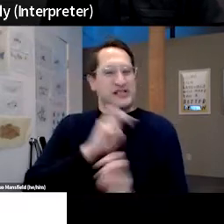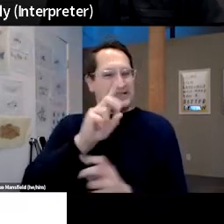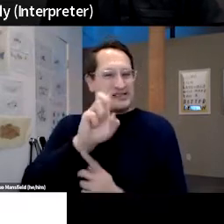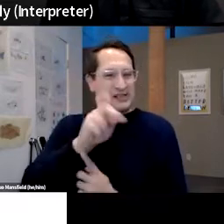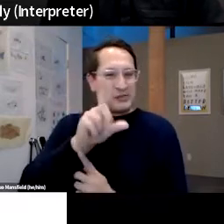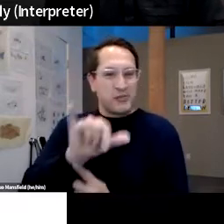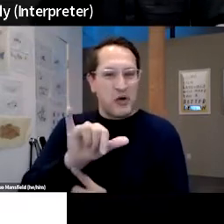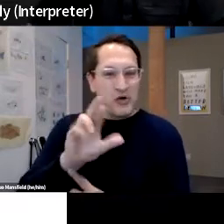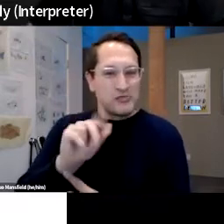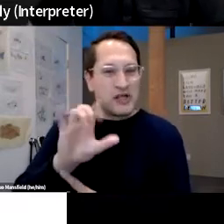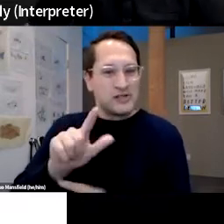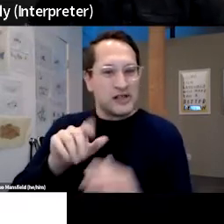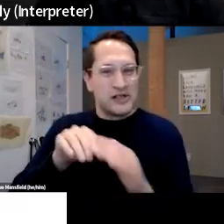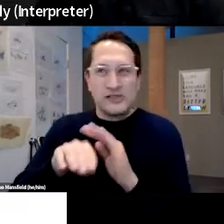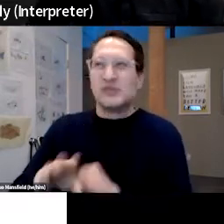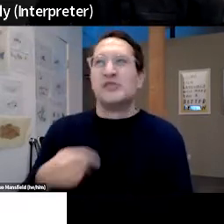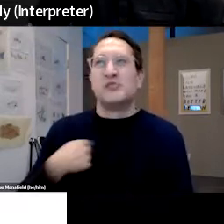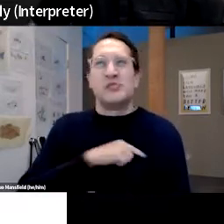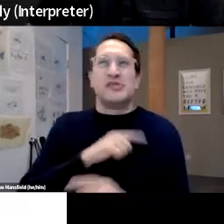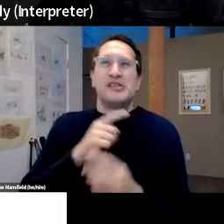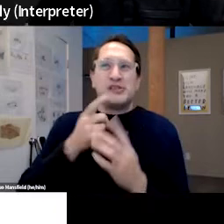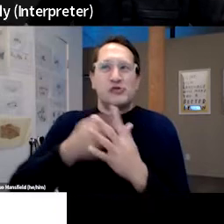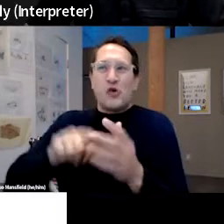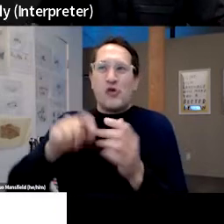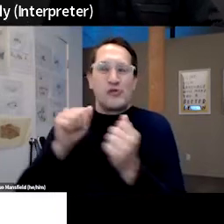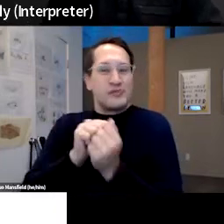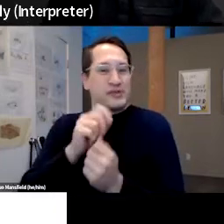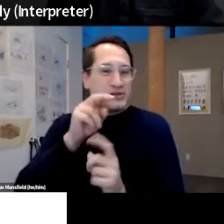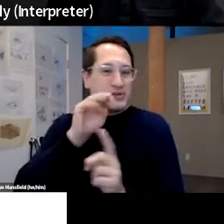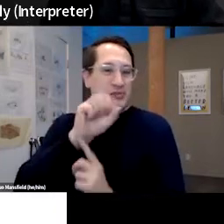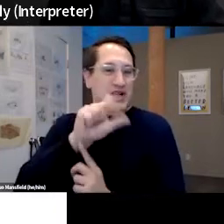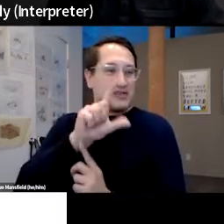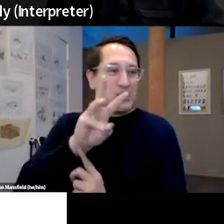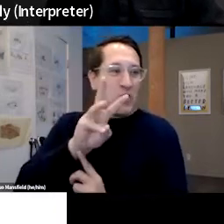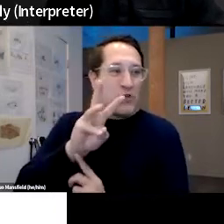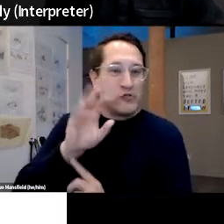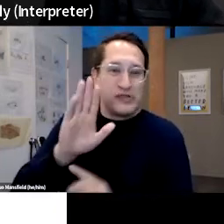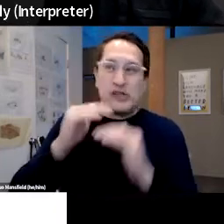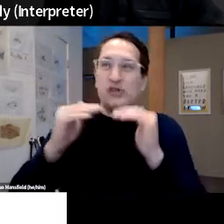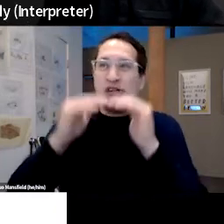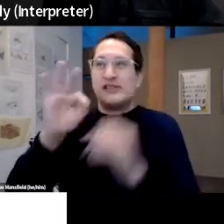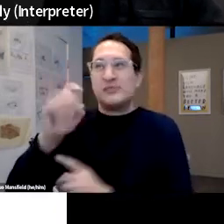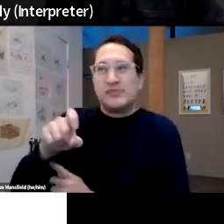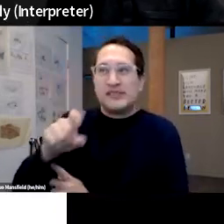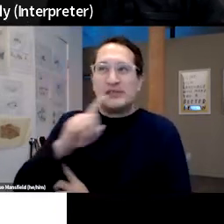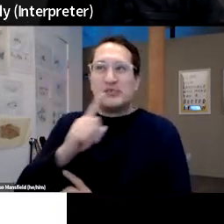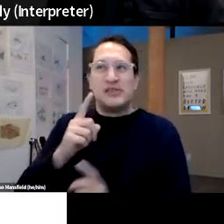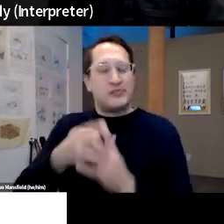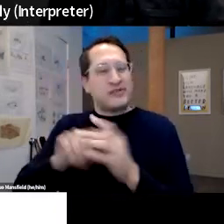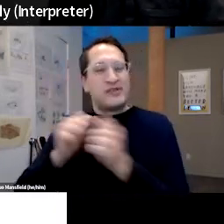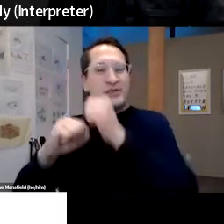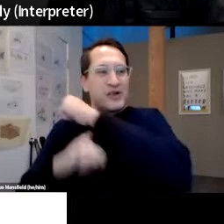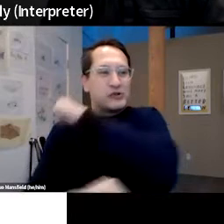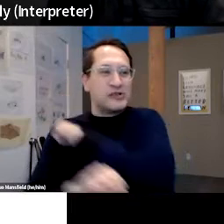of radical accessibility. How do we deploy radical accessibility? We started with Maslow's hierarchy of